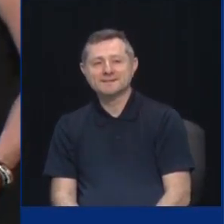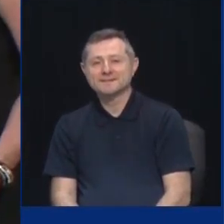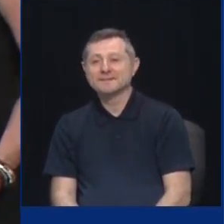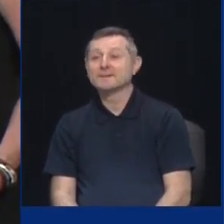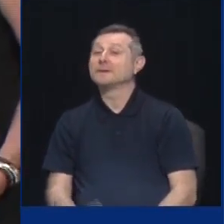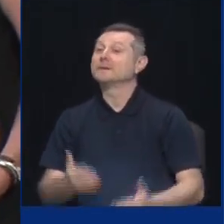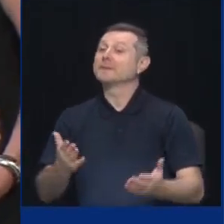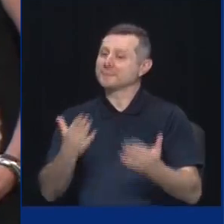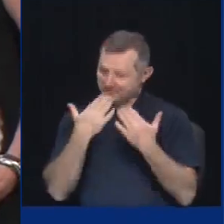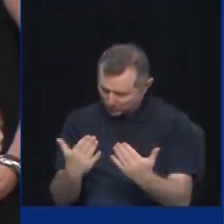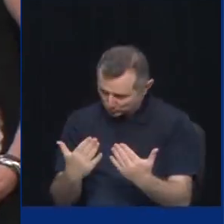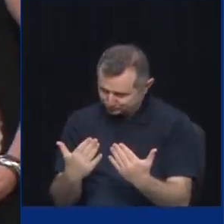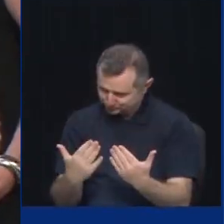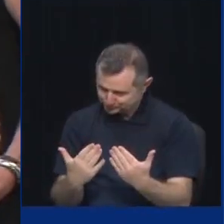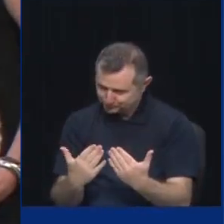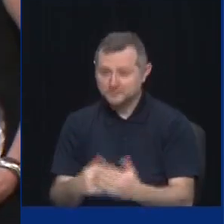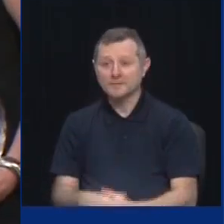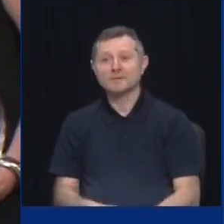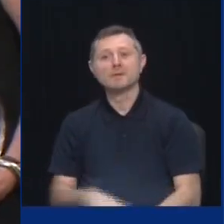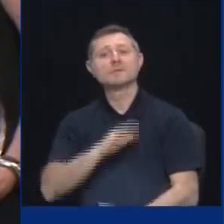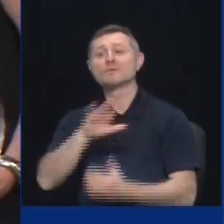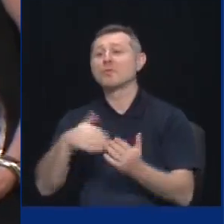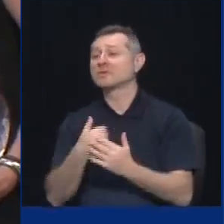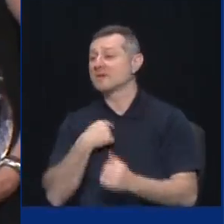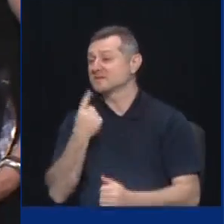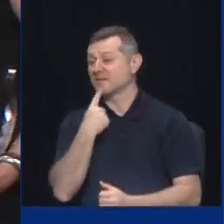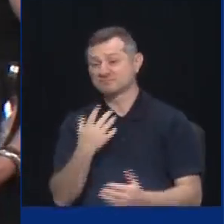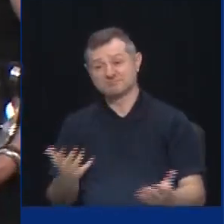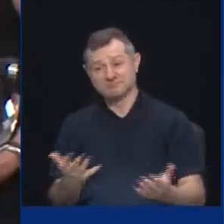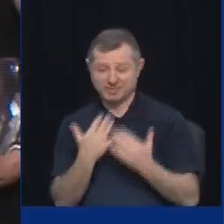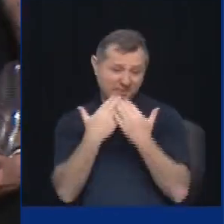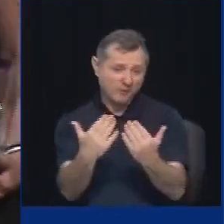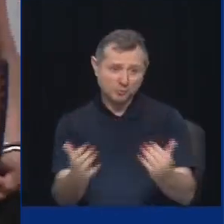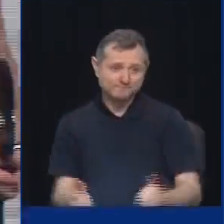Thank you. That's all I can say. Thank you.